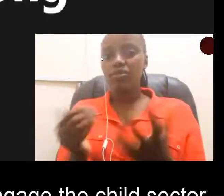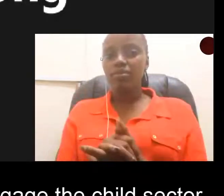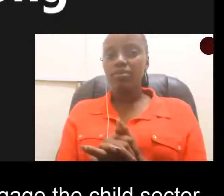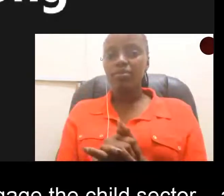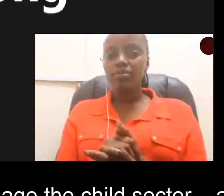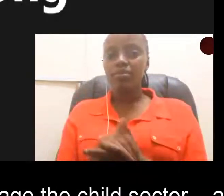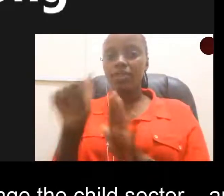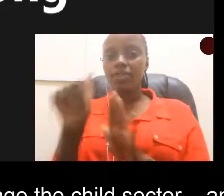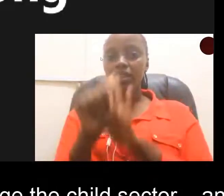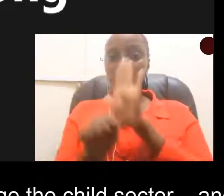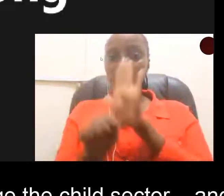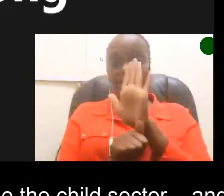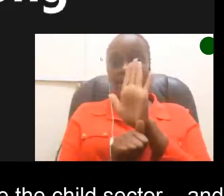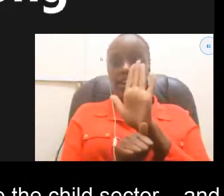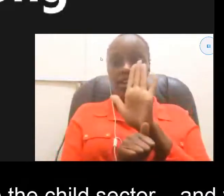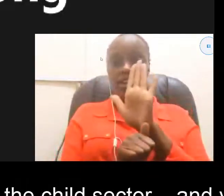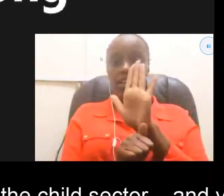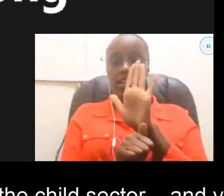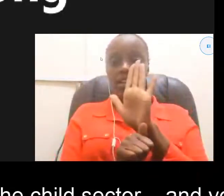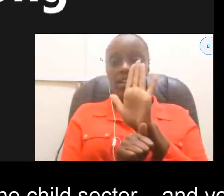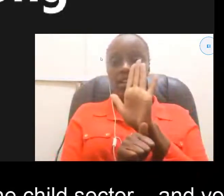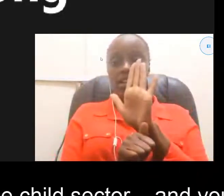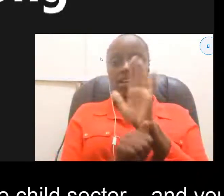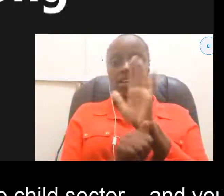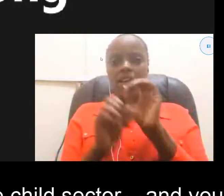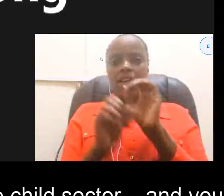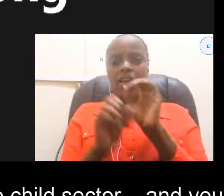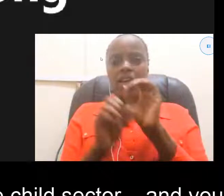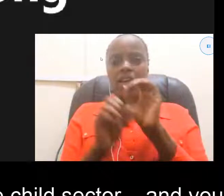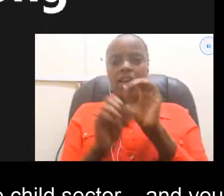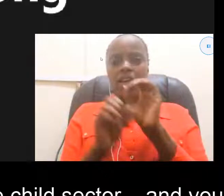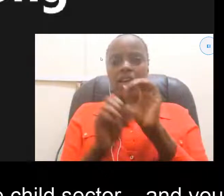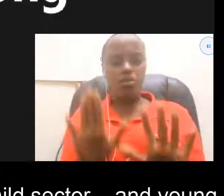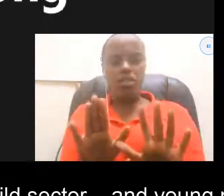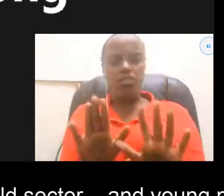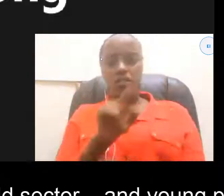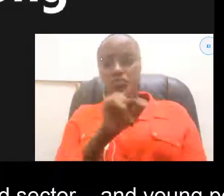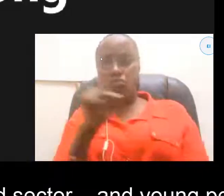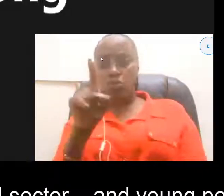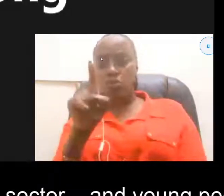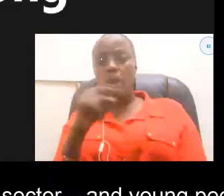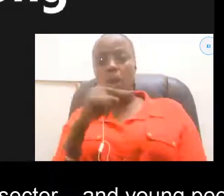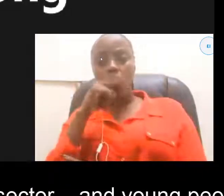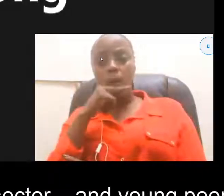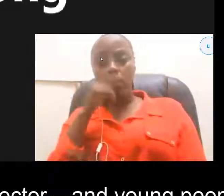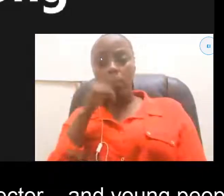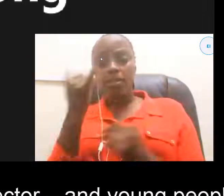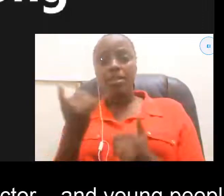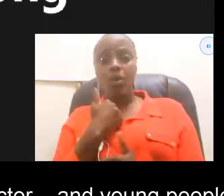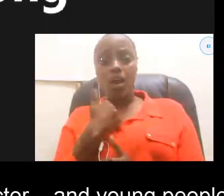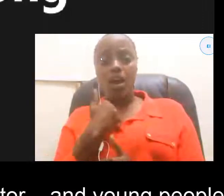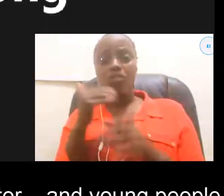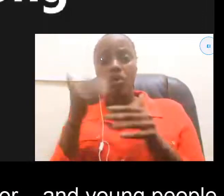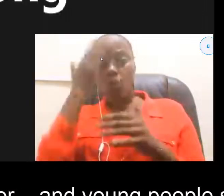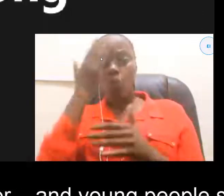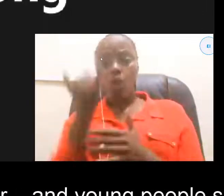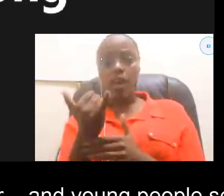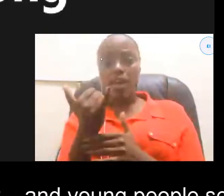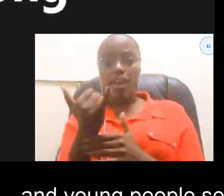agenda item. I think it is important that you make your comments now because